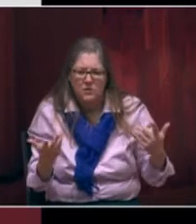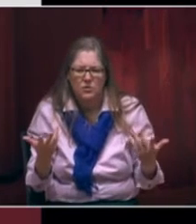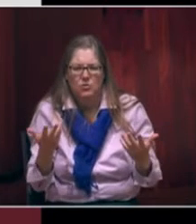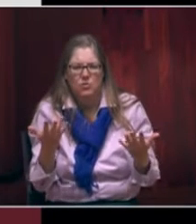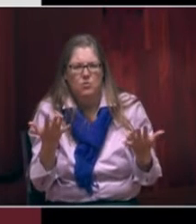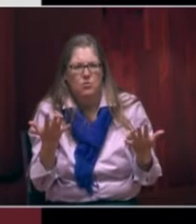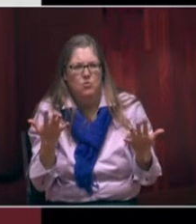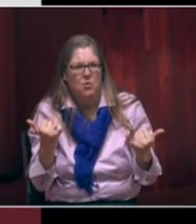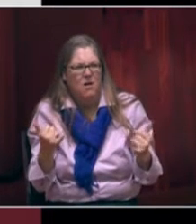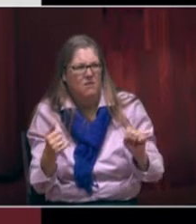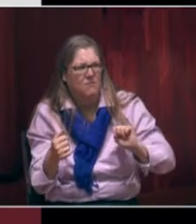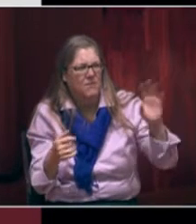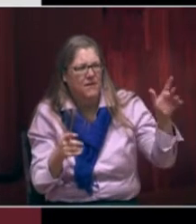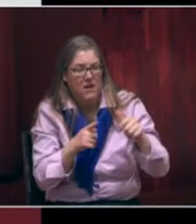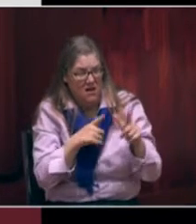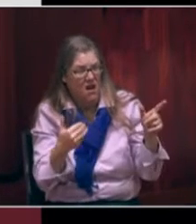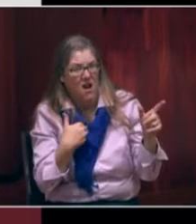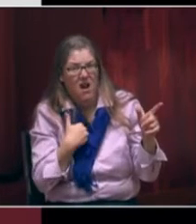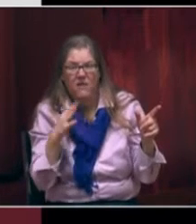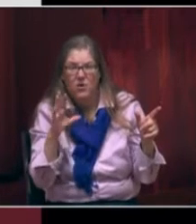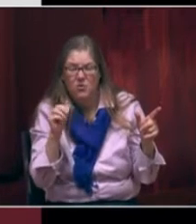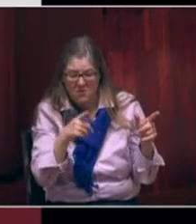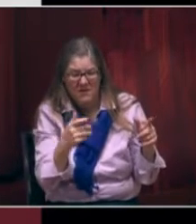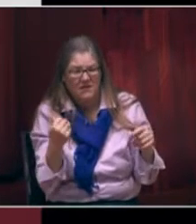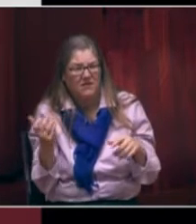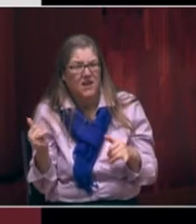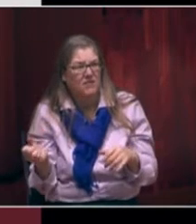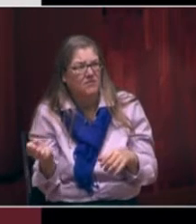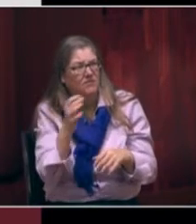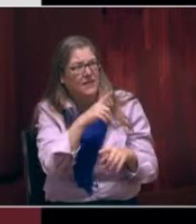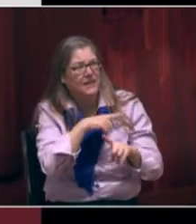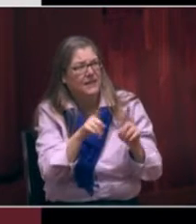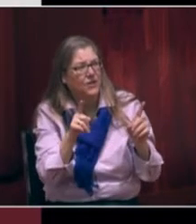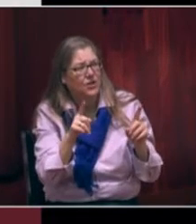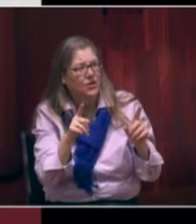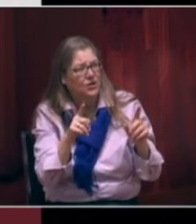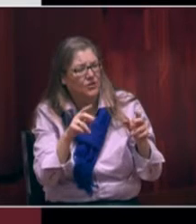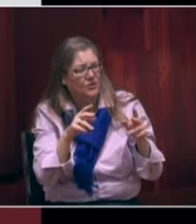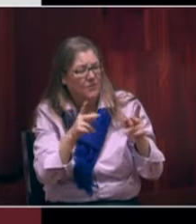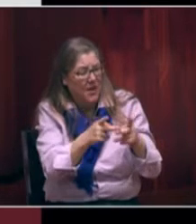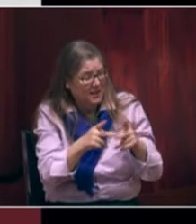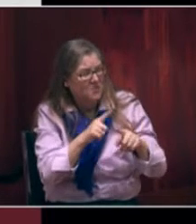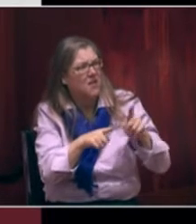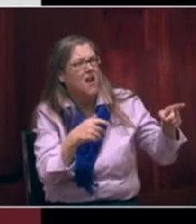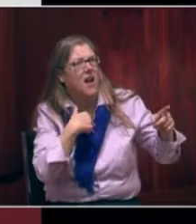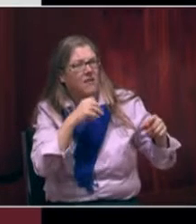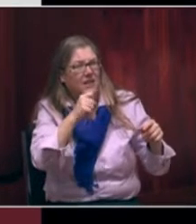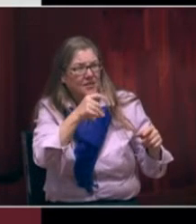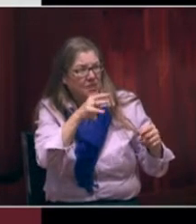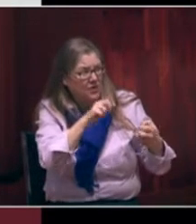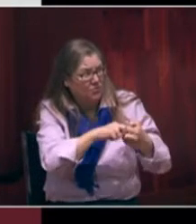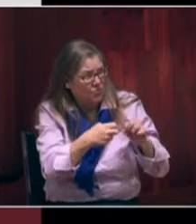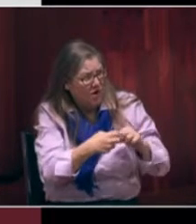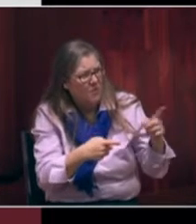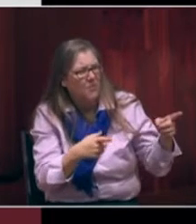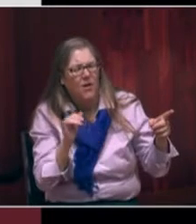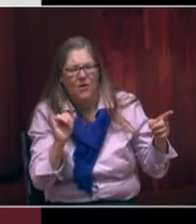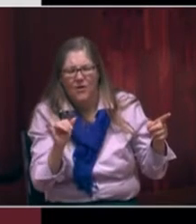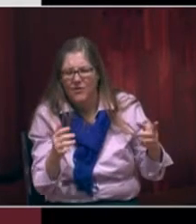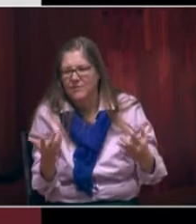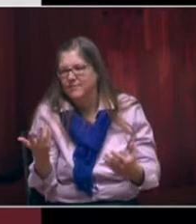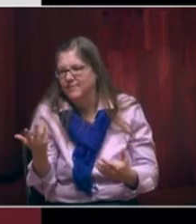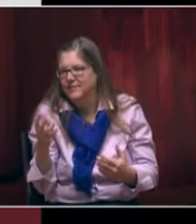them there first if they have the room and they're sitting in a different record center now that has a space problem? So some other things may also start driving